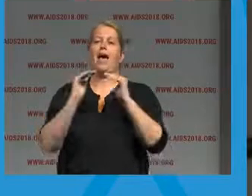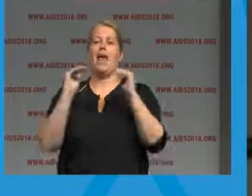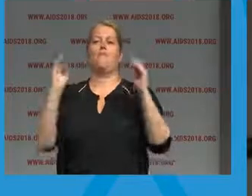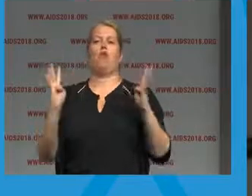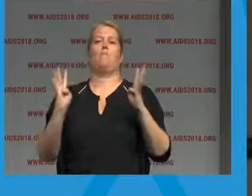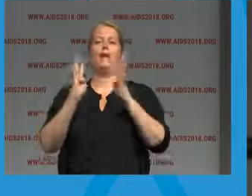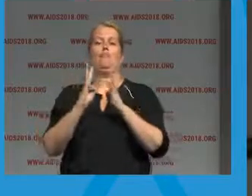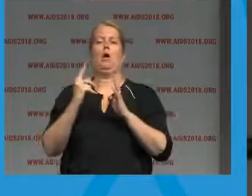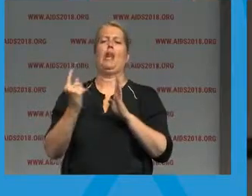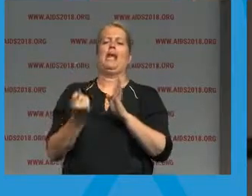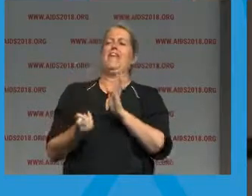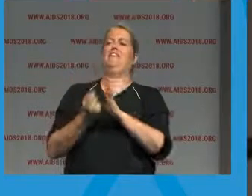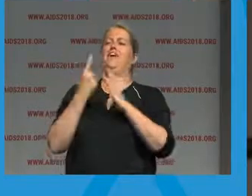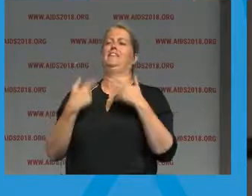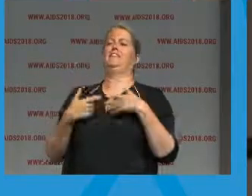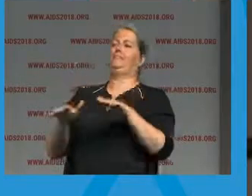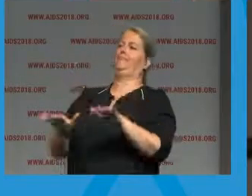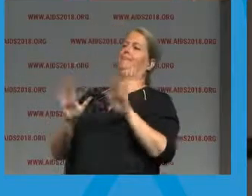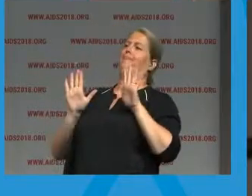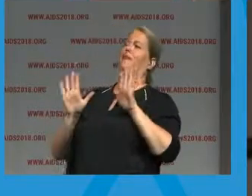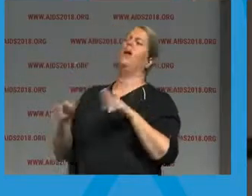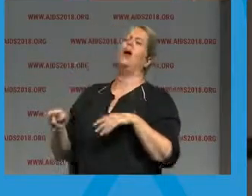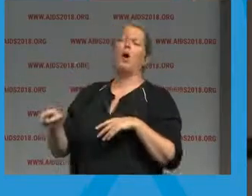are very much needed. One is